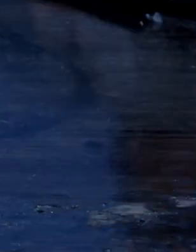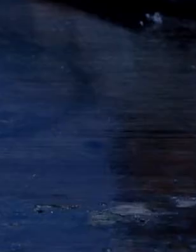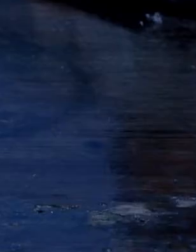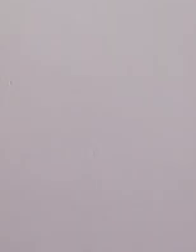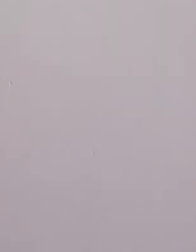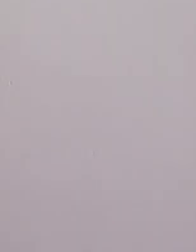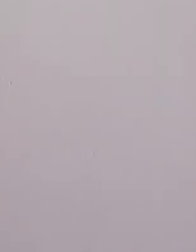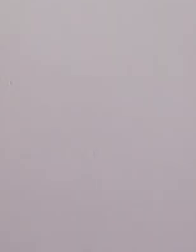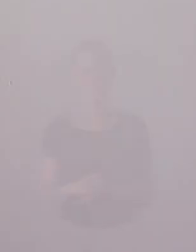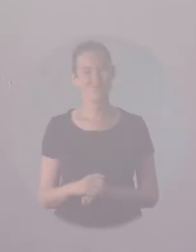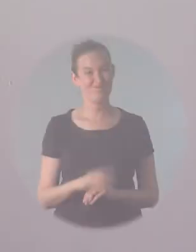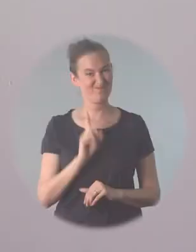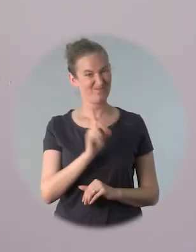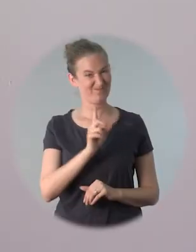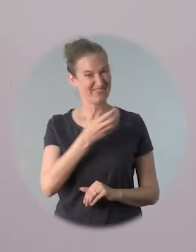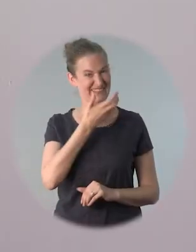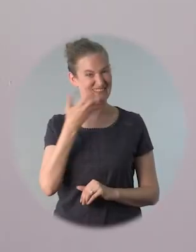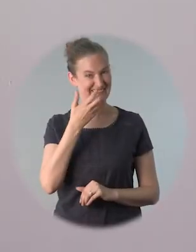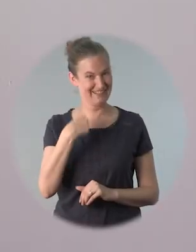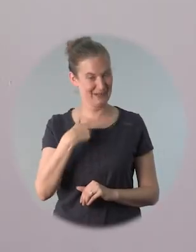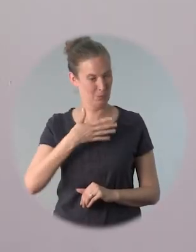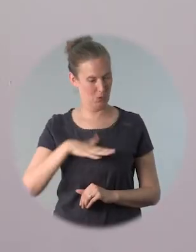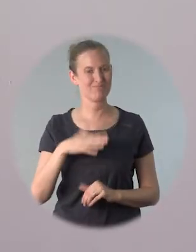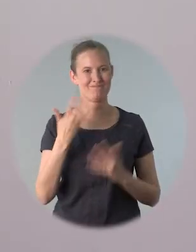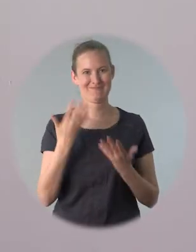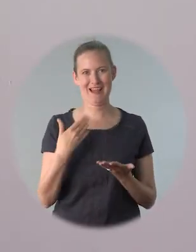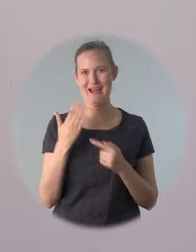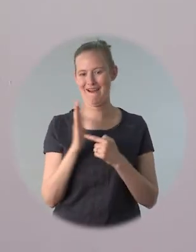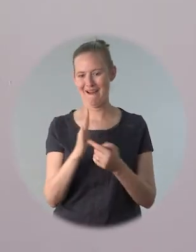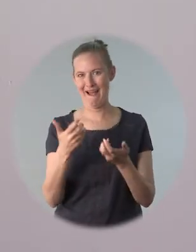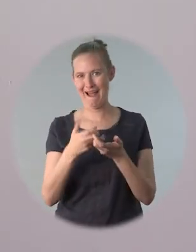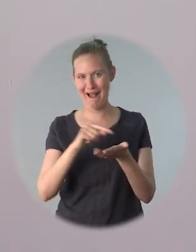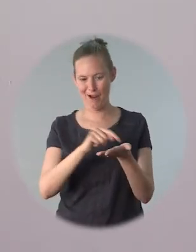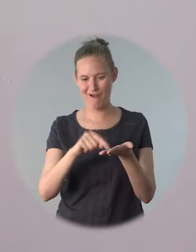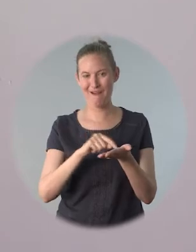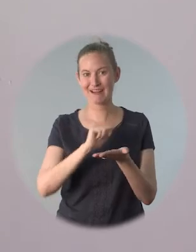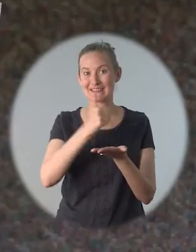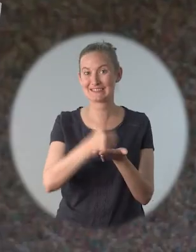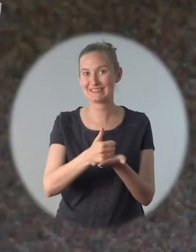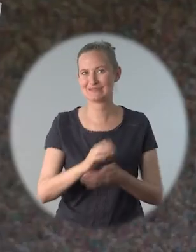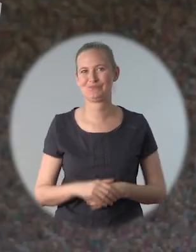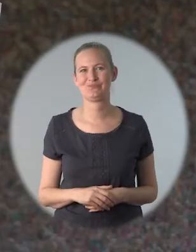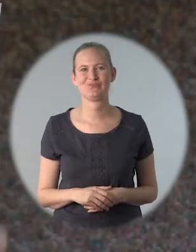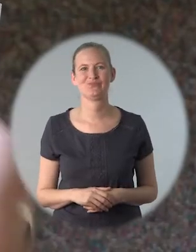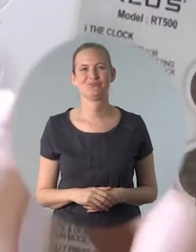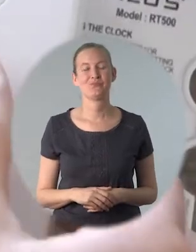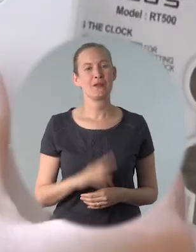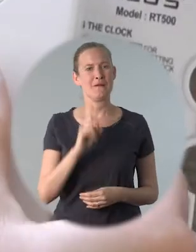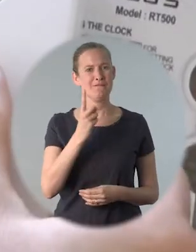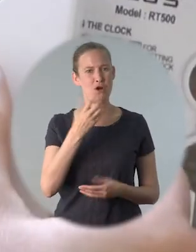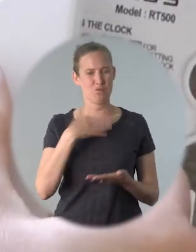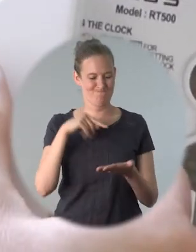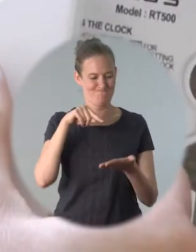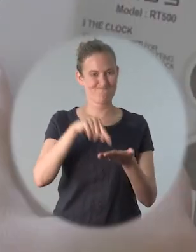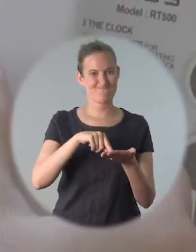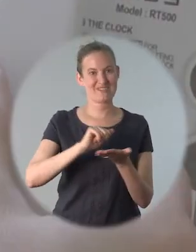11. So that's the heating pattern I want. Here's how to set the timer to make that happen. First of all press set.